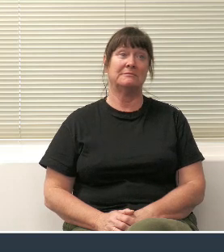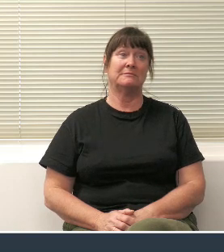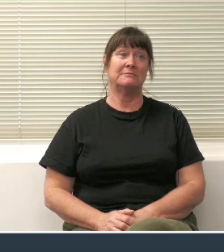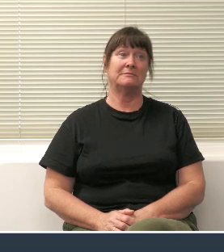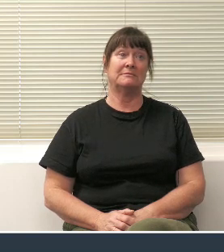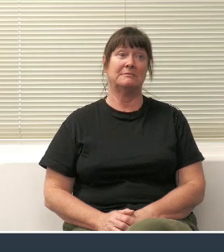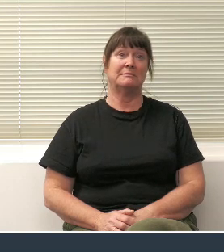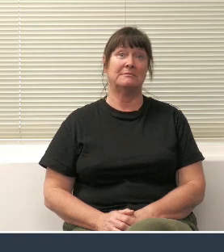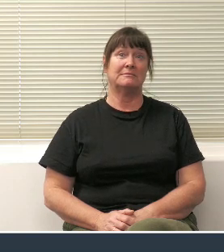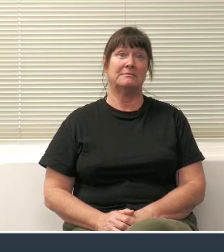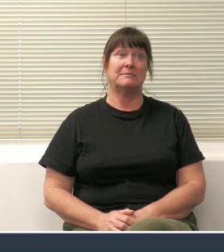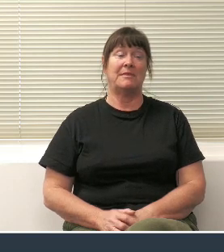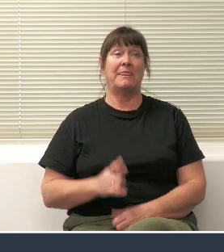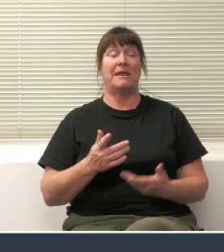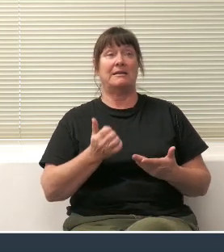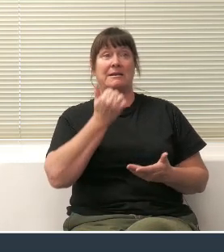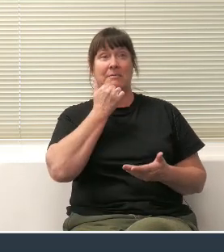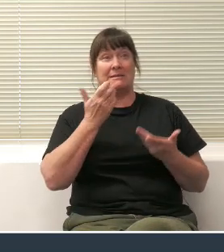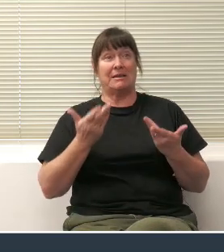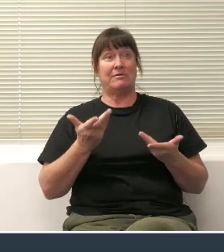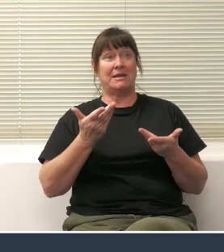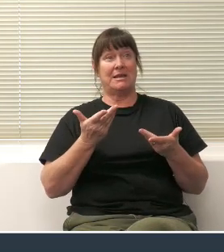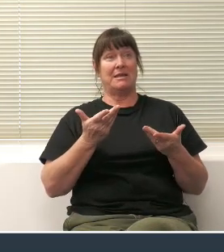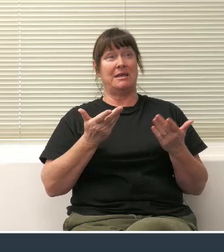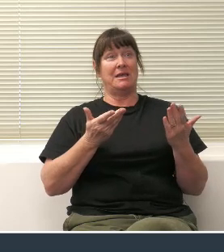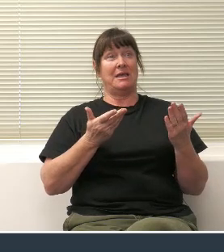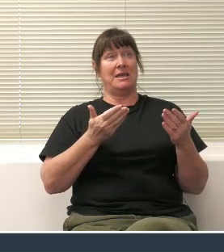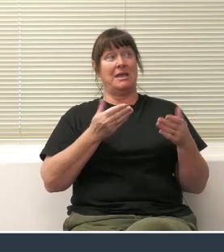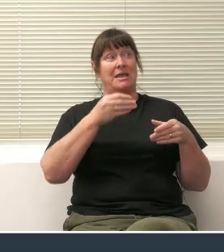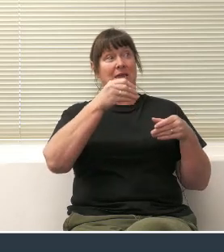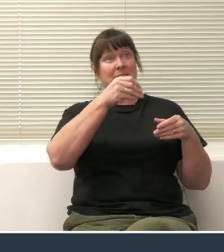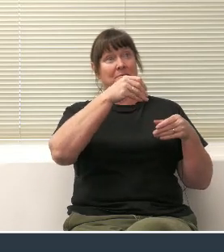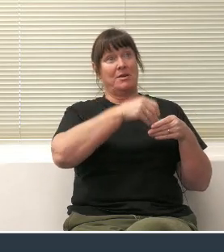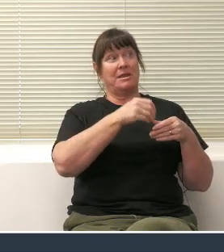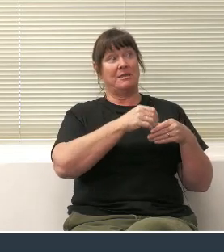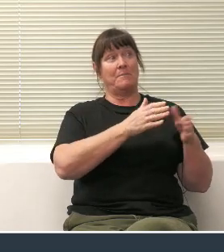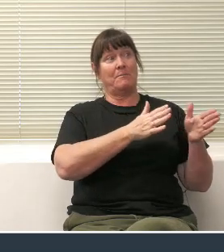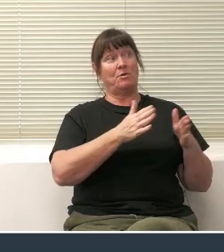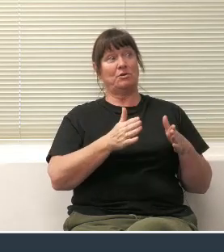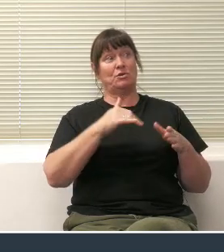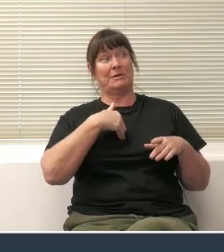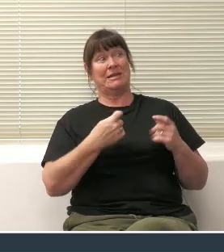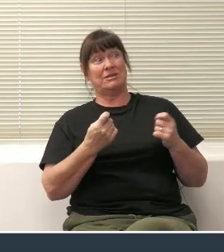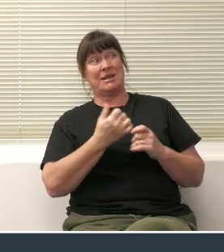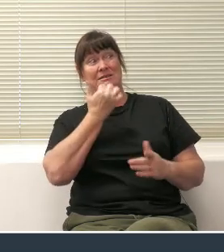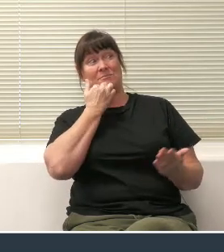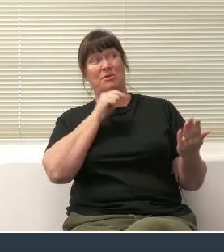It's currently, that amount is currently in our motion, just so that amount have to be in there,